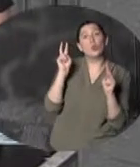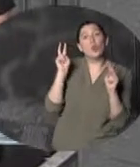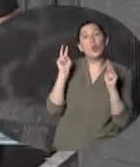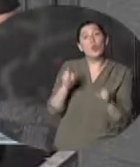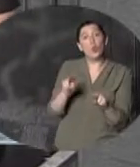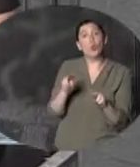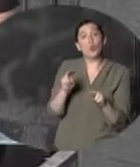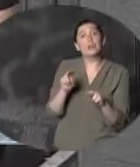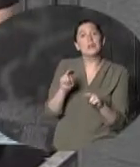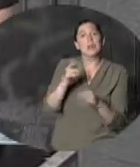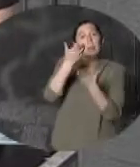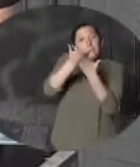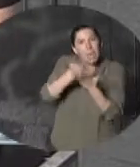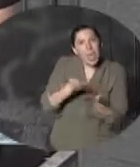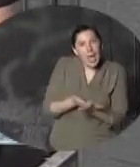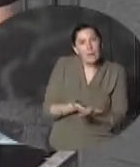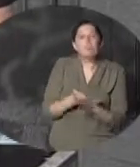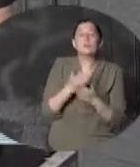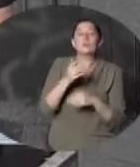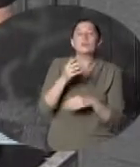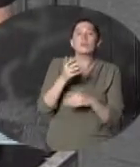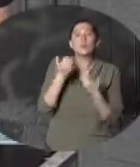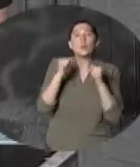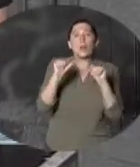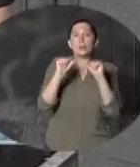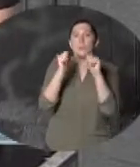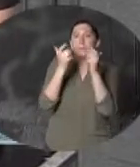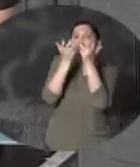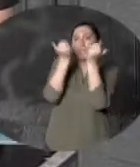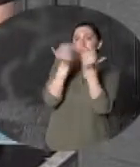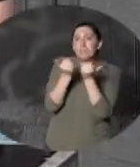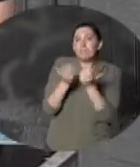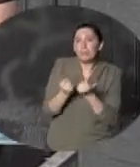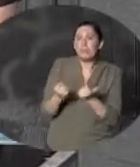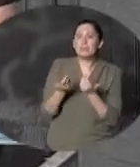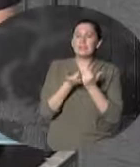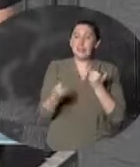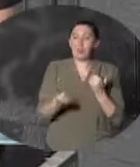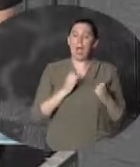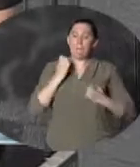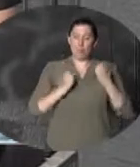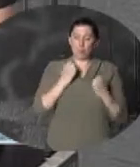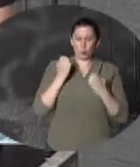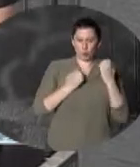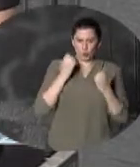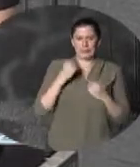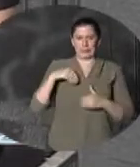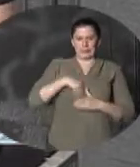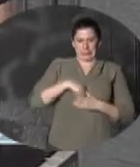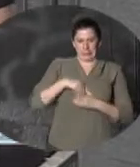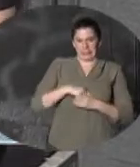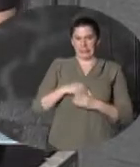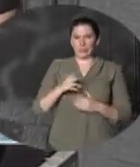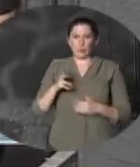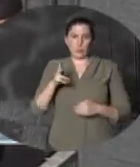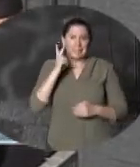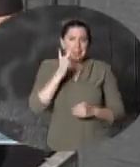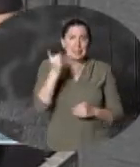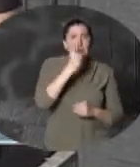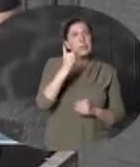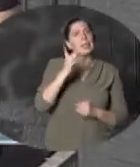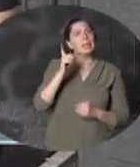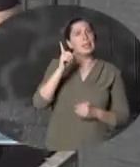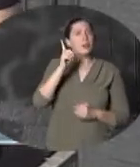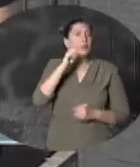science and at facts, and try to tease that out from the emotional relationship that we all have when we see or hear something that touches